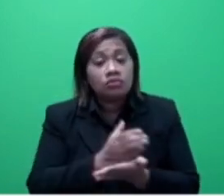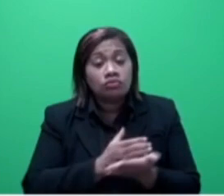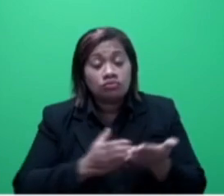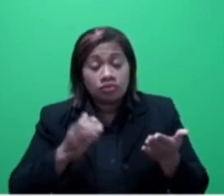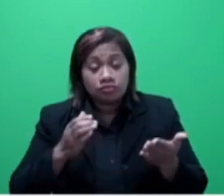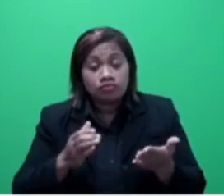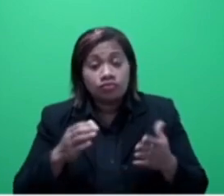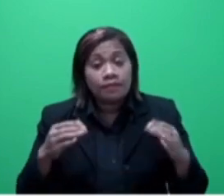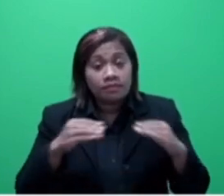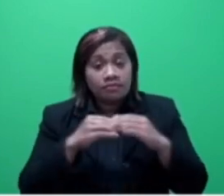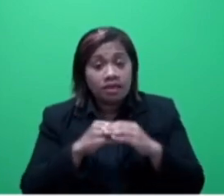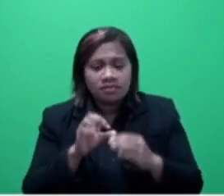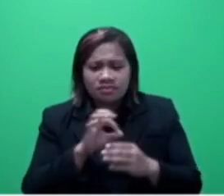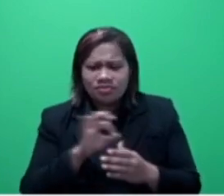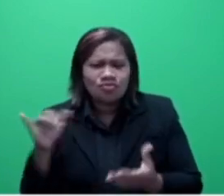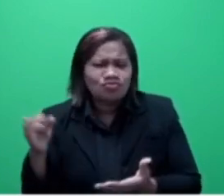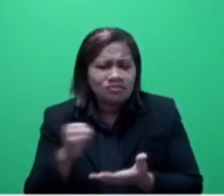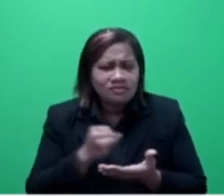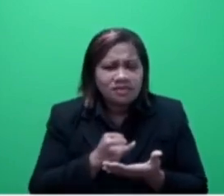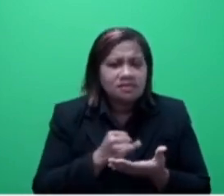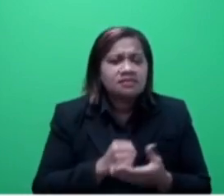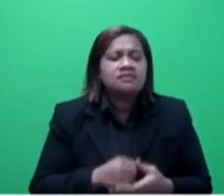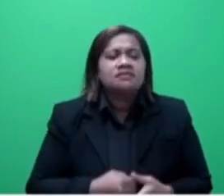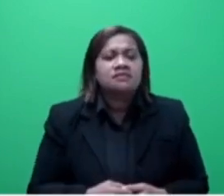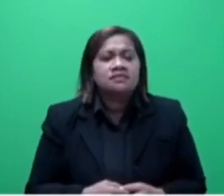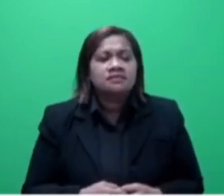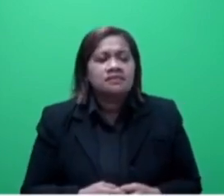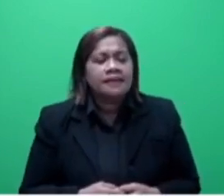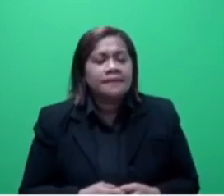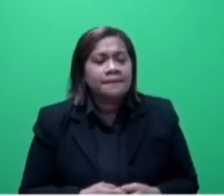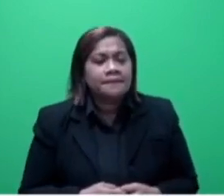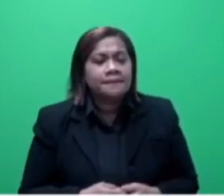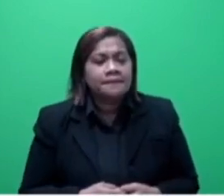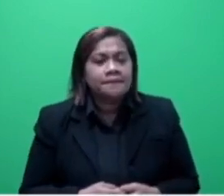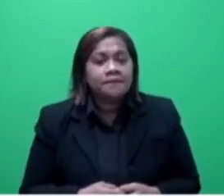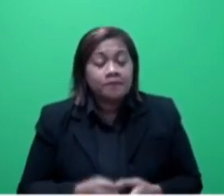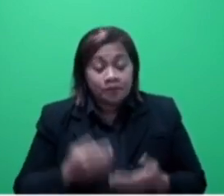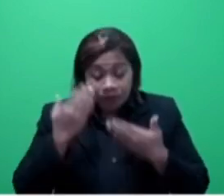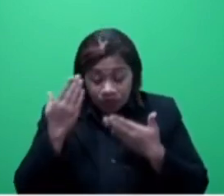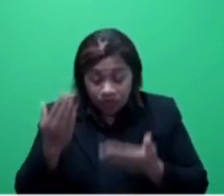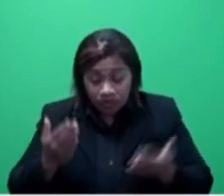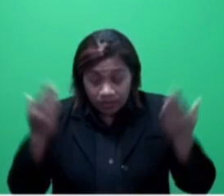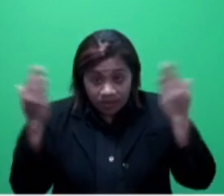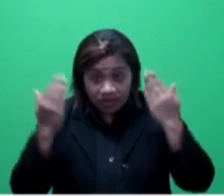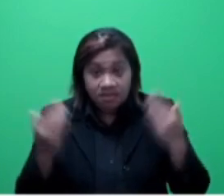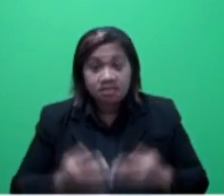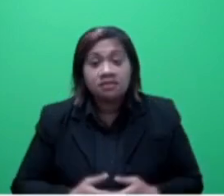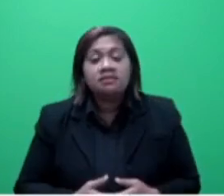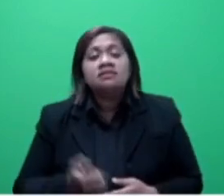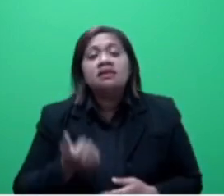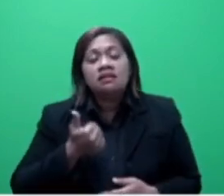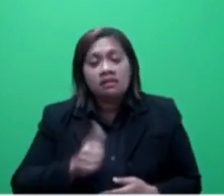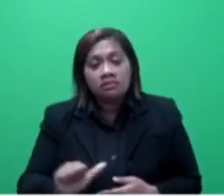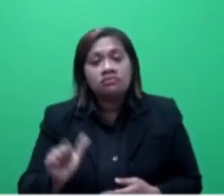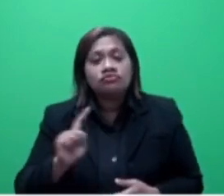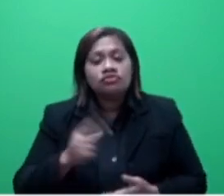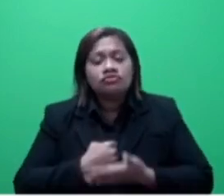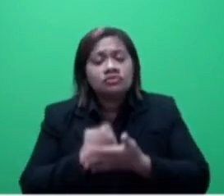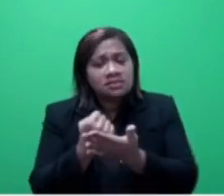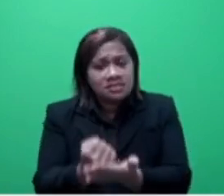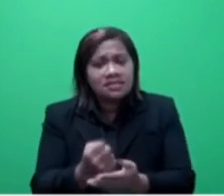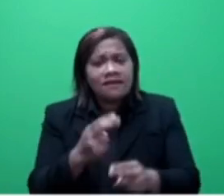to invest in, such as greenfield and climate financing ventures. Honourable Speaker, sir, it also allows them to assist farmers to